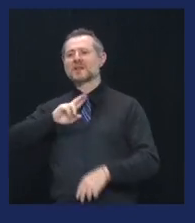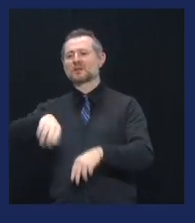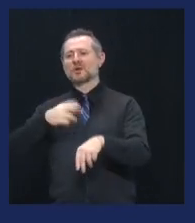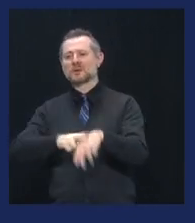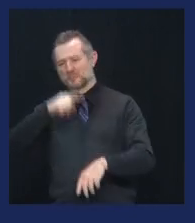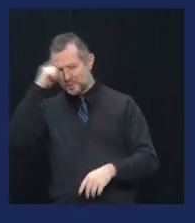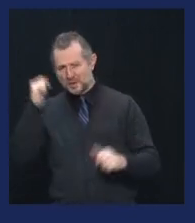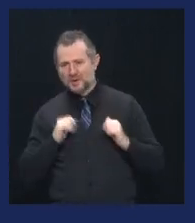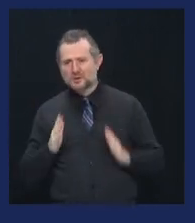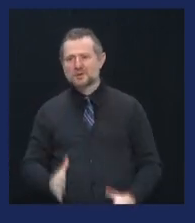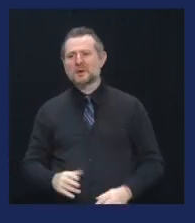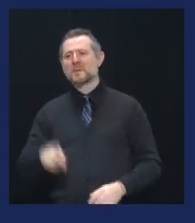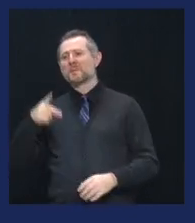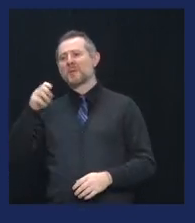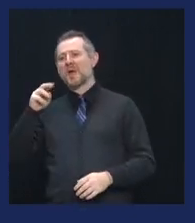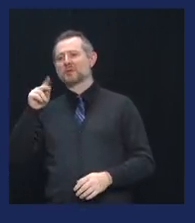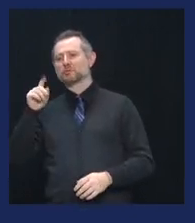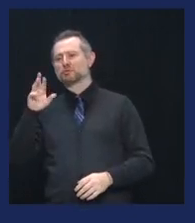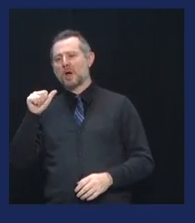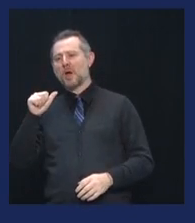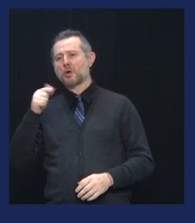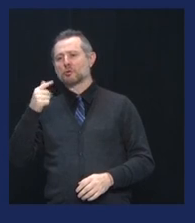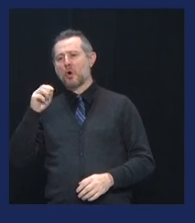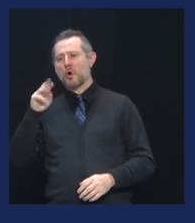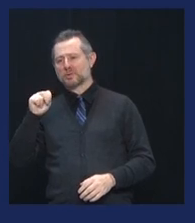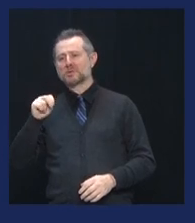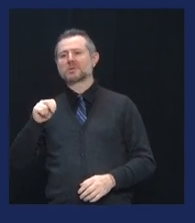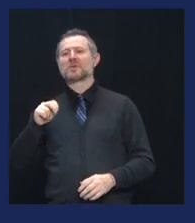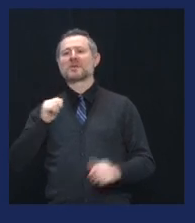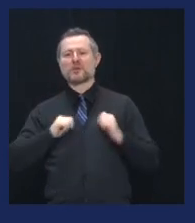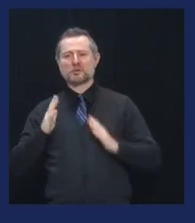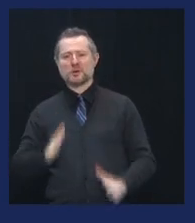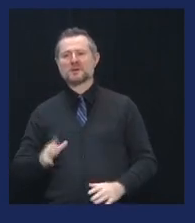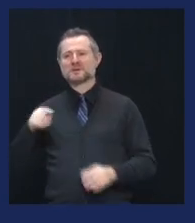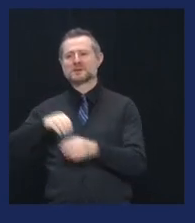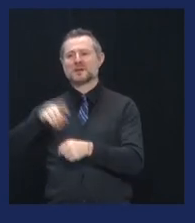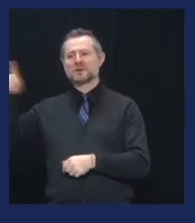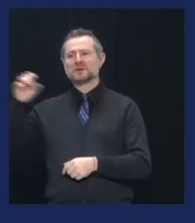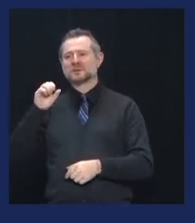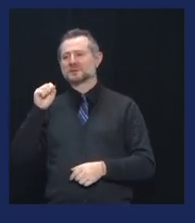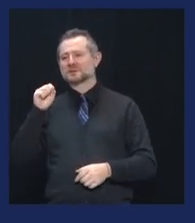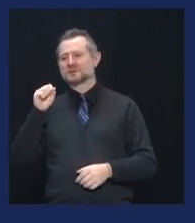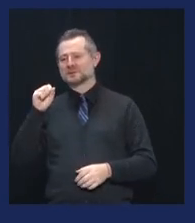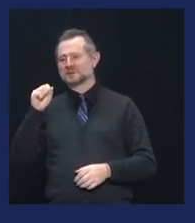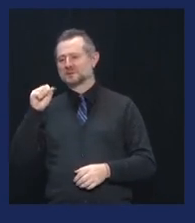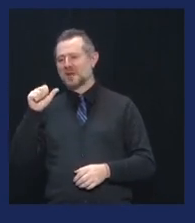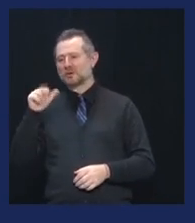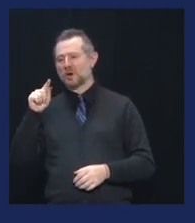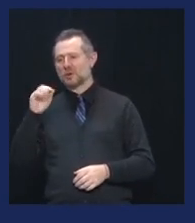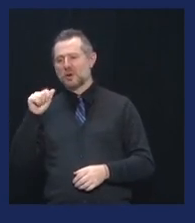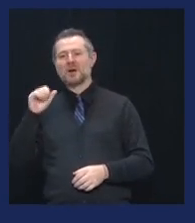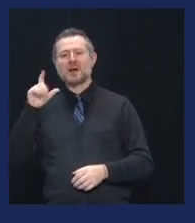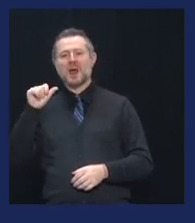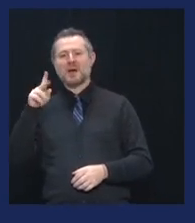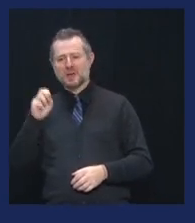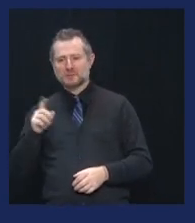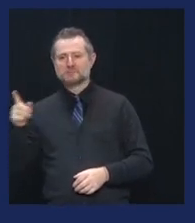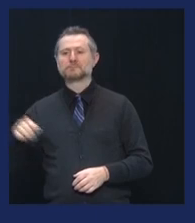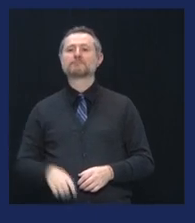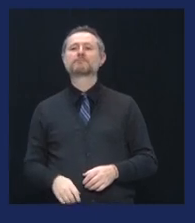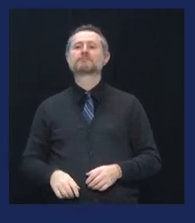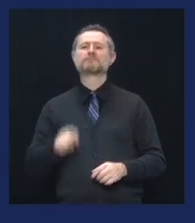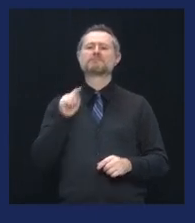Saranac Lake, and many others. Scott Rudin and Jane Rosenthal will spearhead this effort, along with the New York